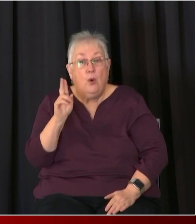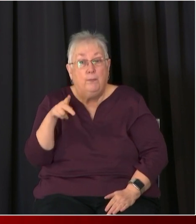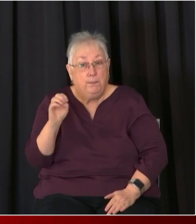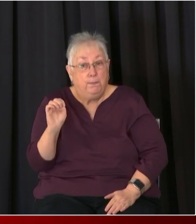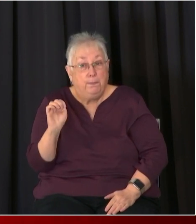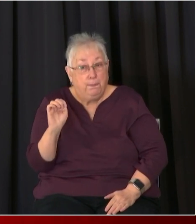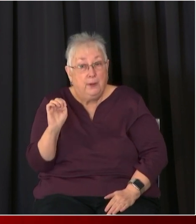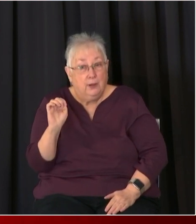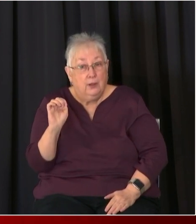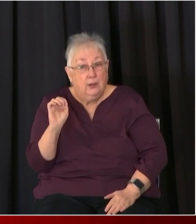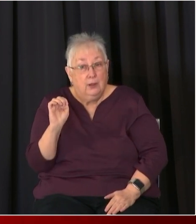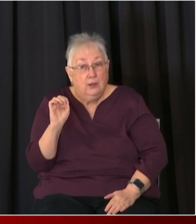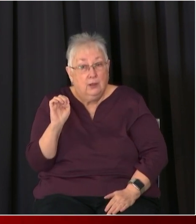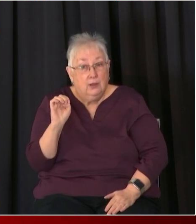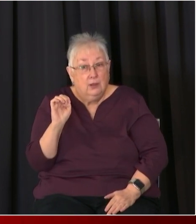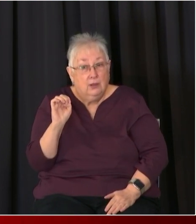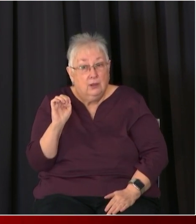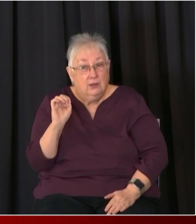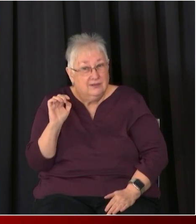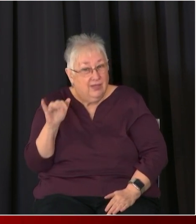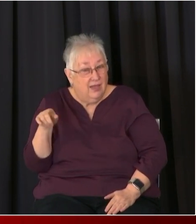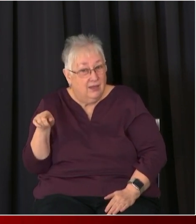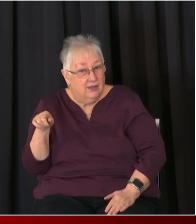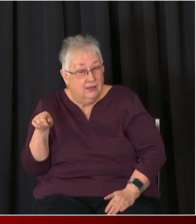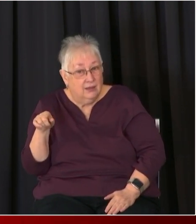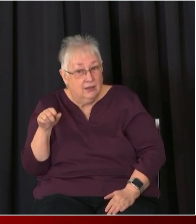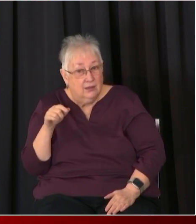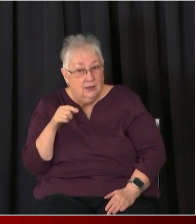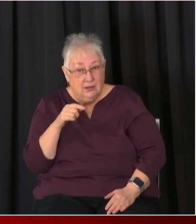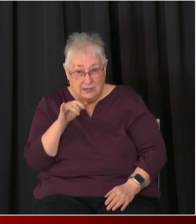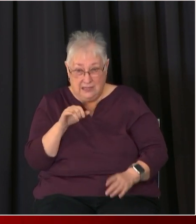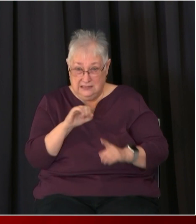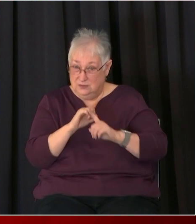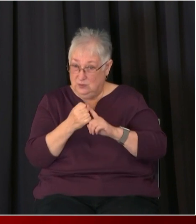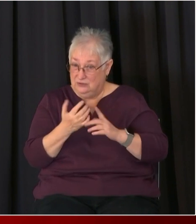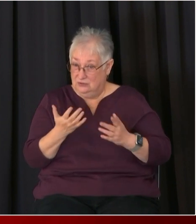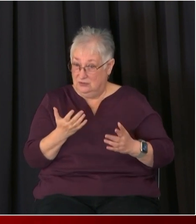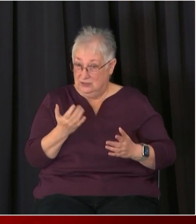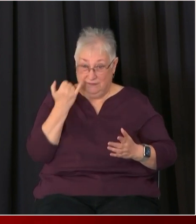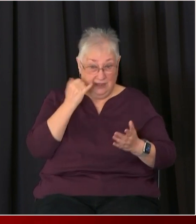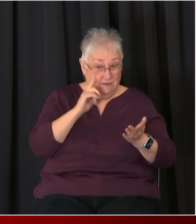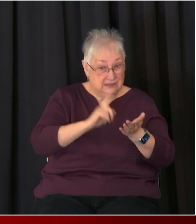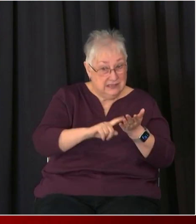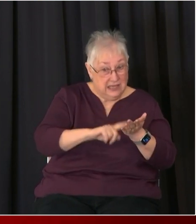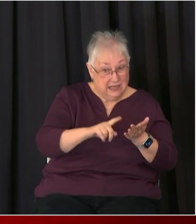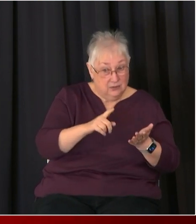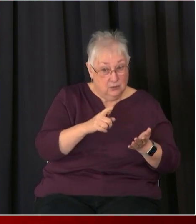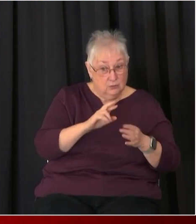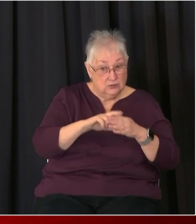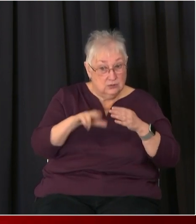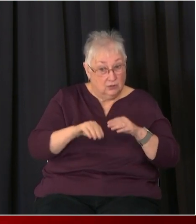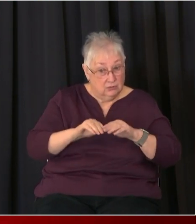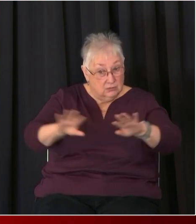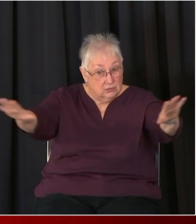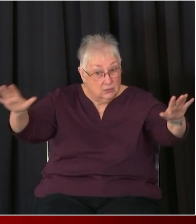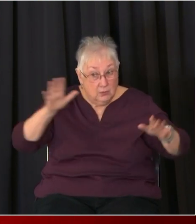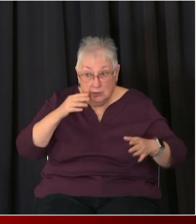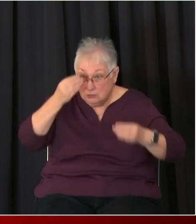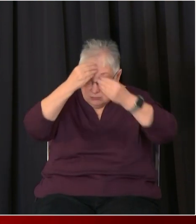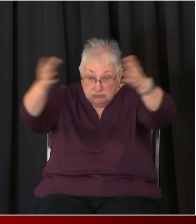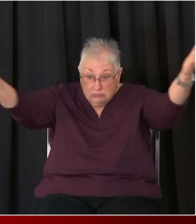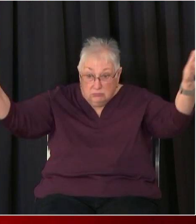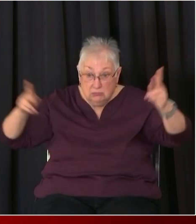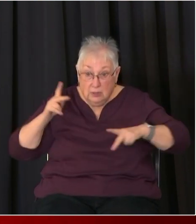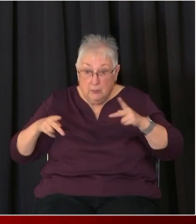results of that be made public? I have to get back to you on that, Mark. Are you concerned about, I know, as again, we've asked kind